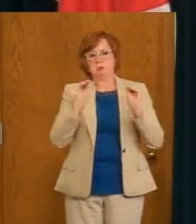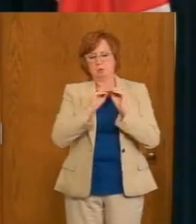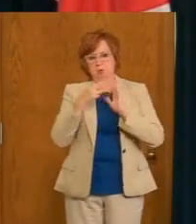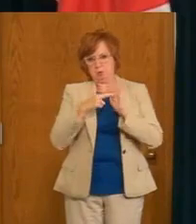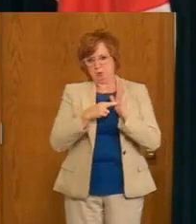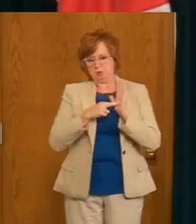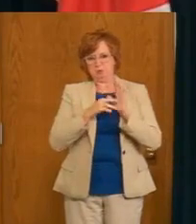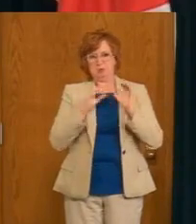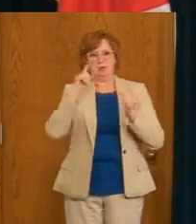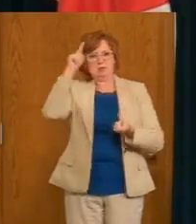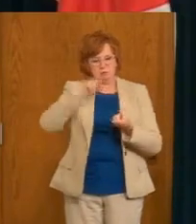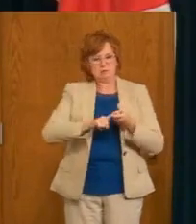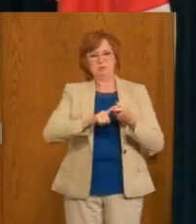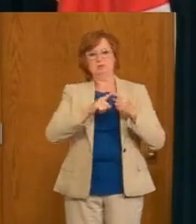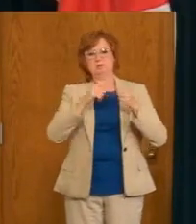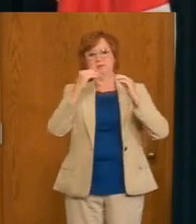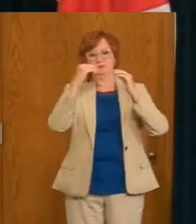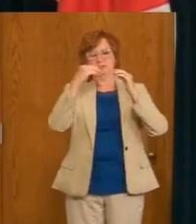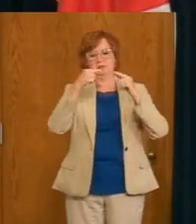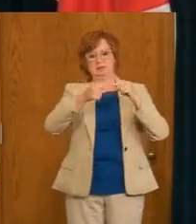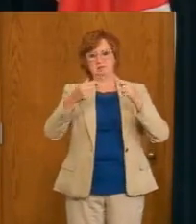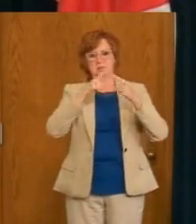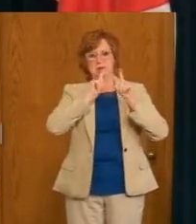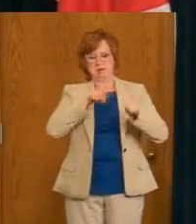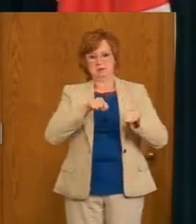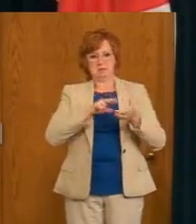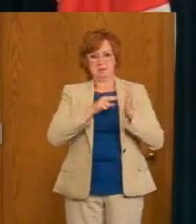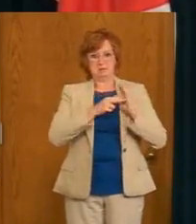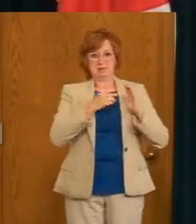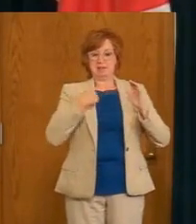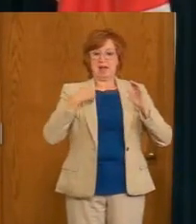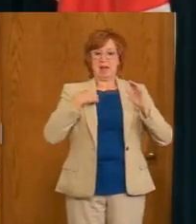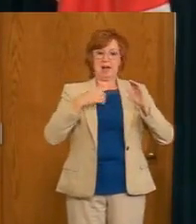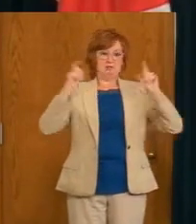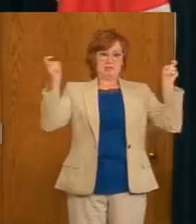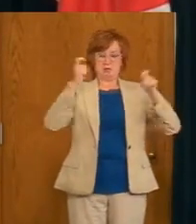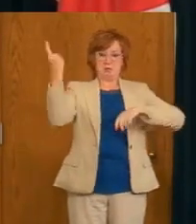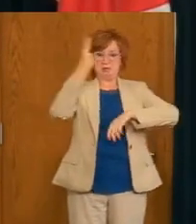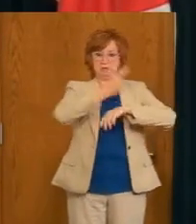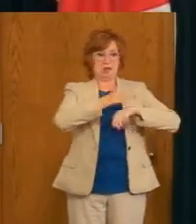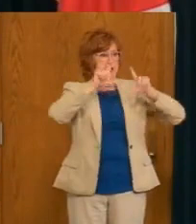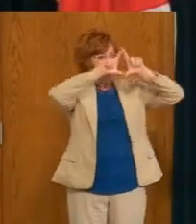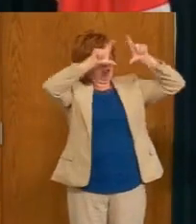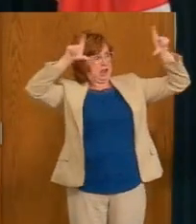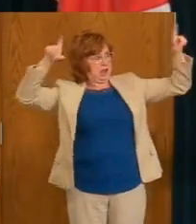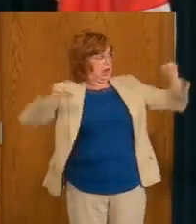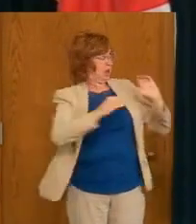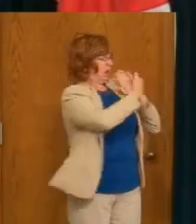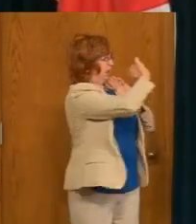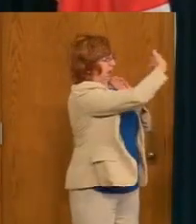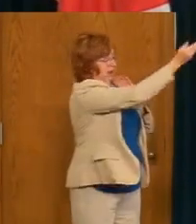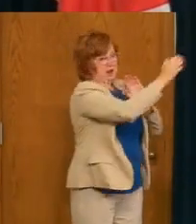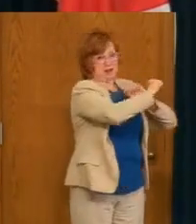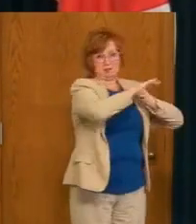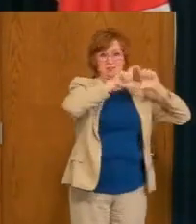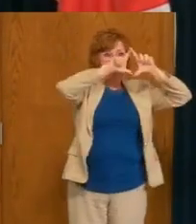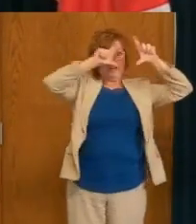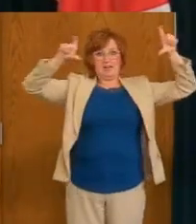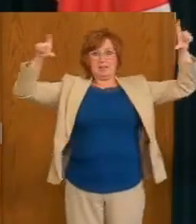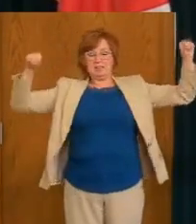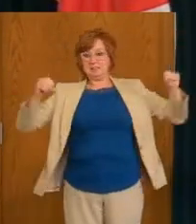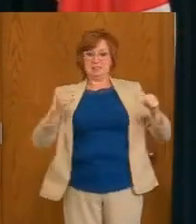the restrictions are coming to an end, COVID is not. On July the 12th, we will report a number of COVID